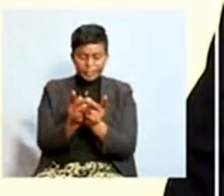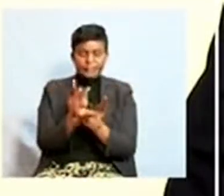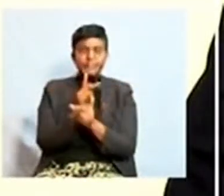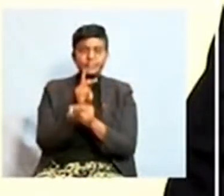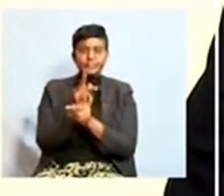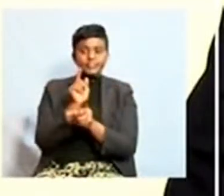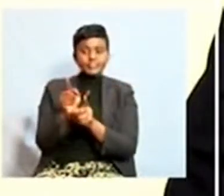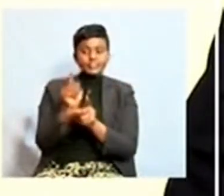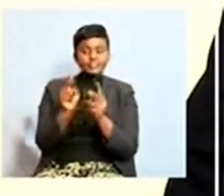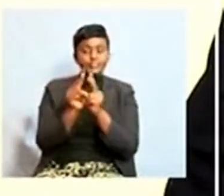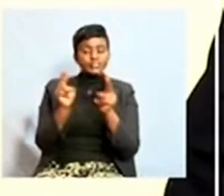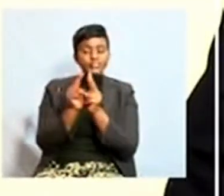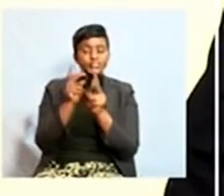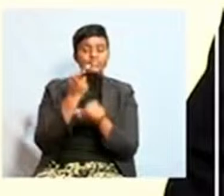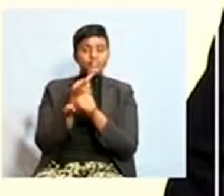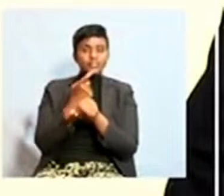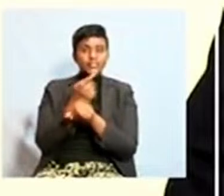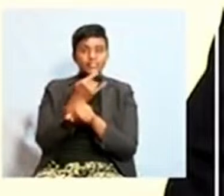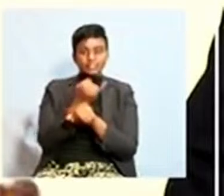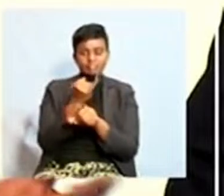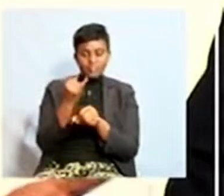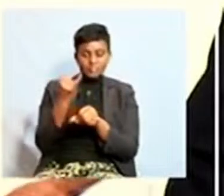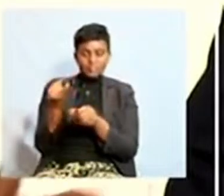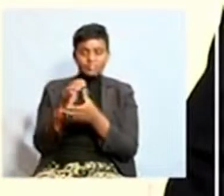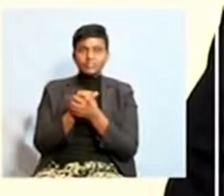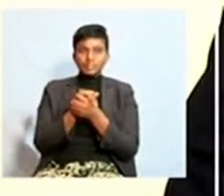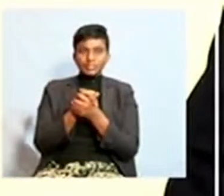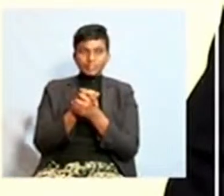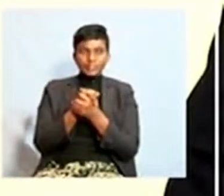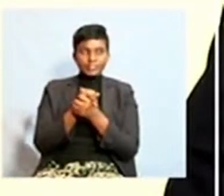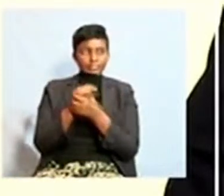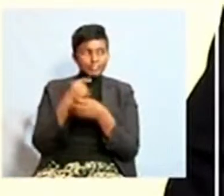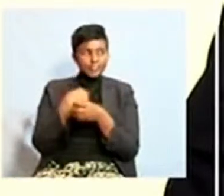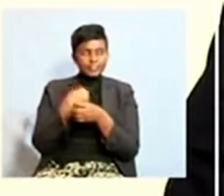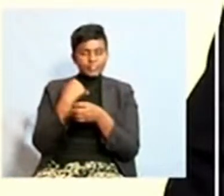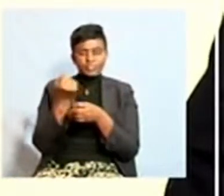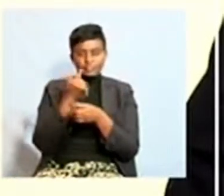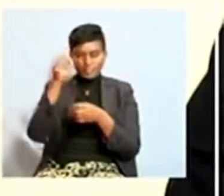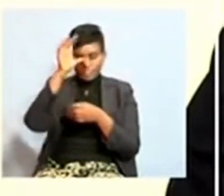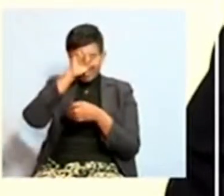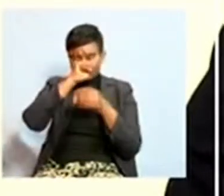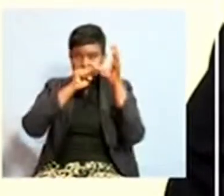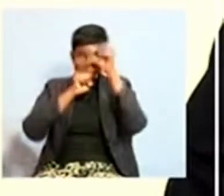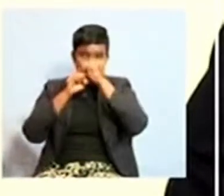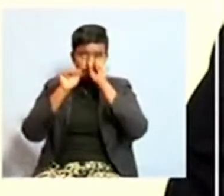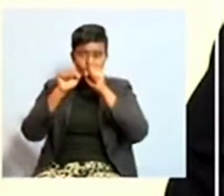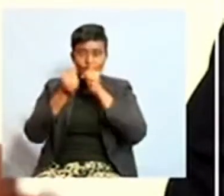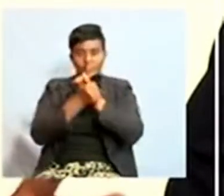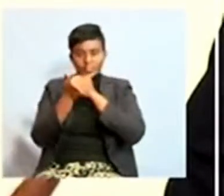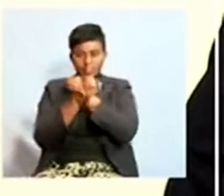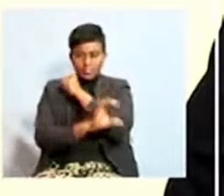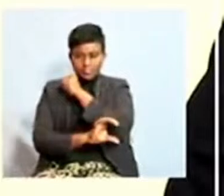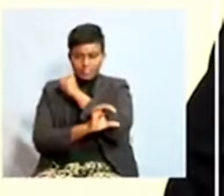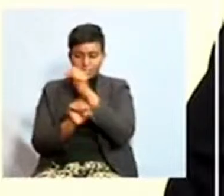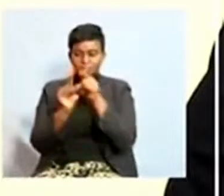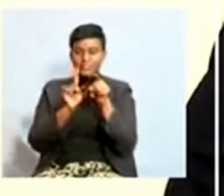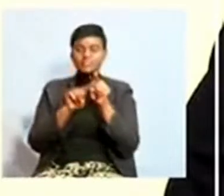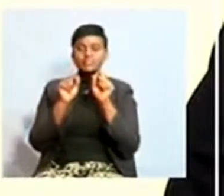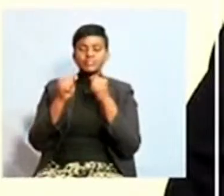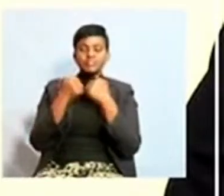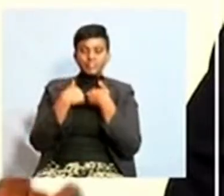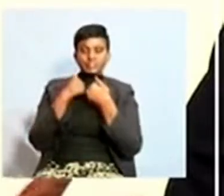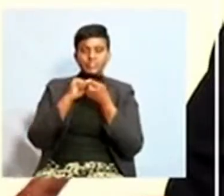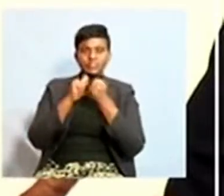a very sticky issue. And I can only suspect that other countries may have similar